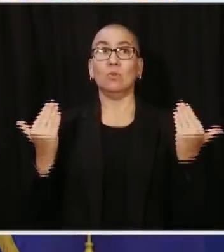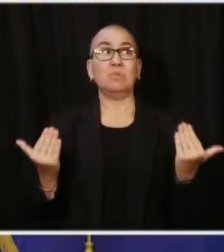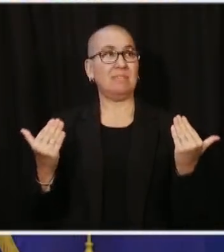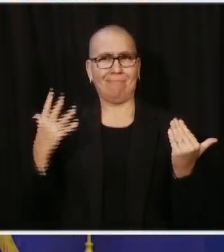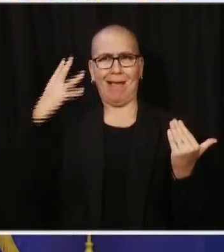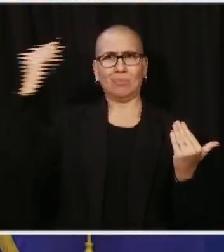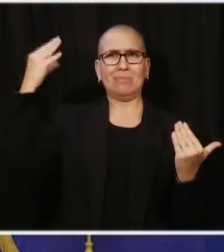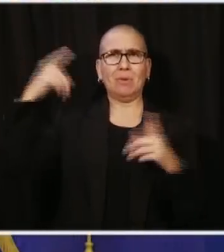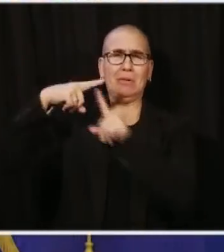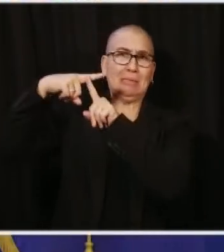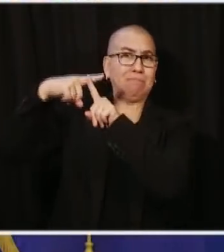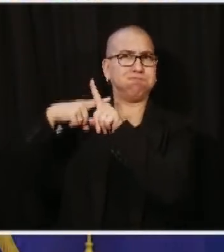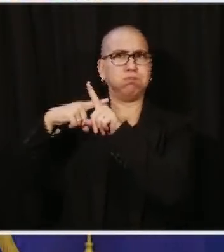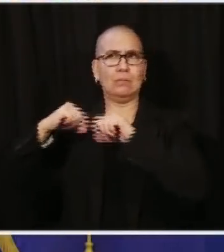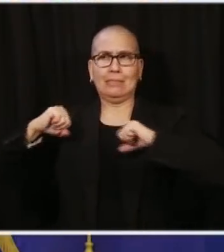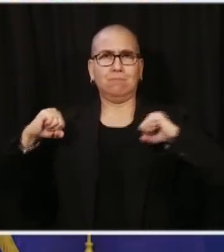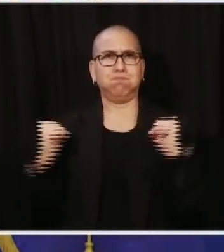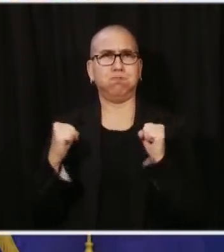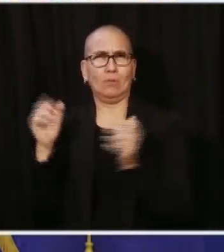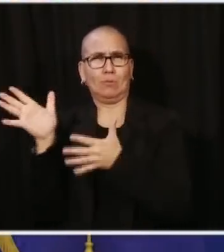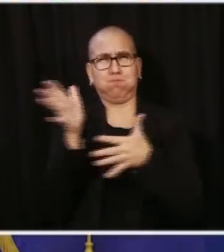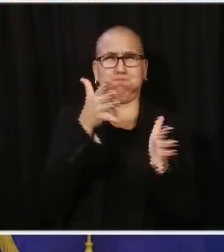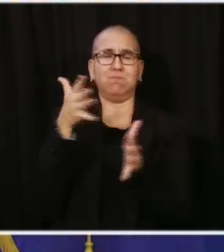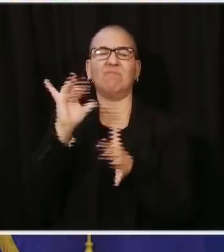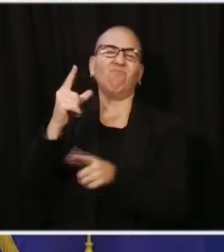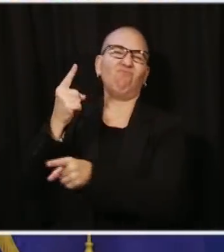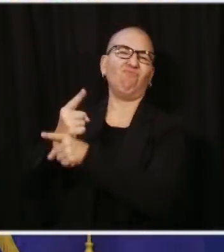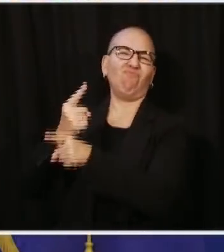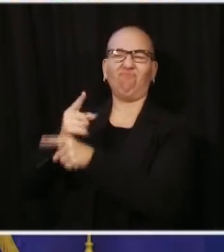blowing again, and unfortunately, the